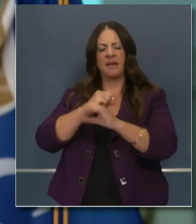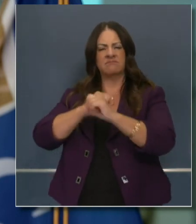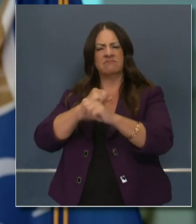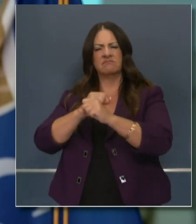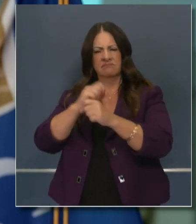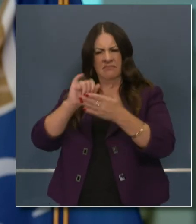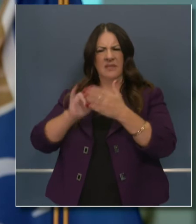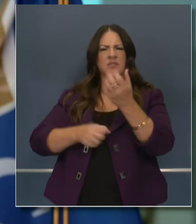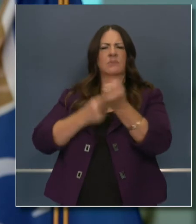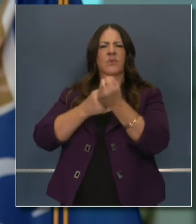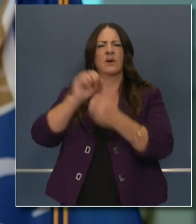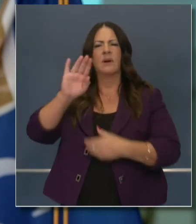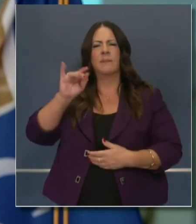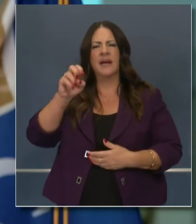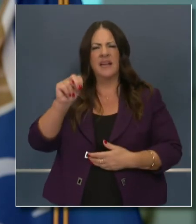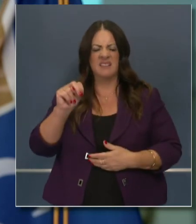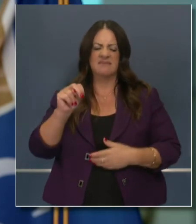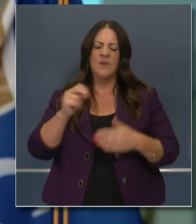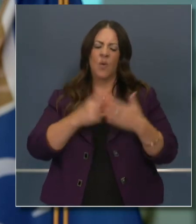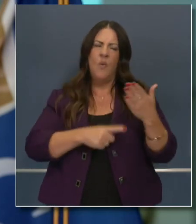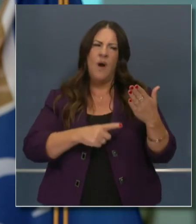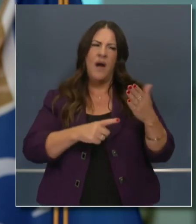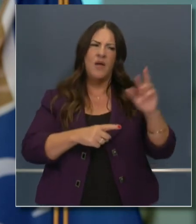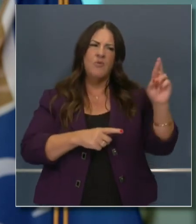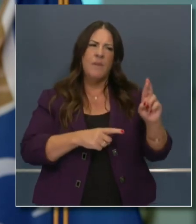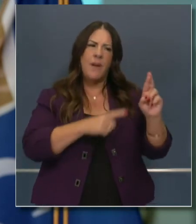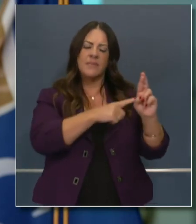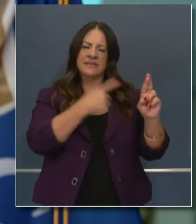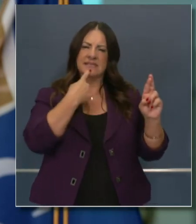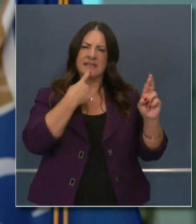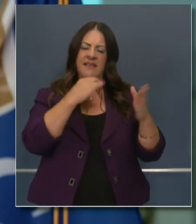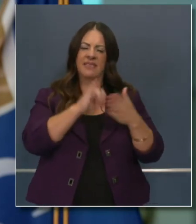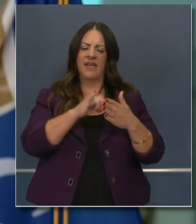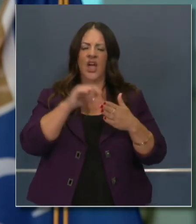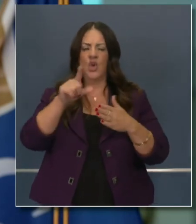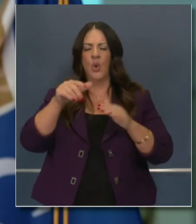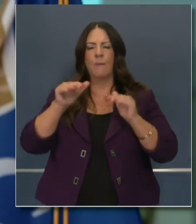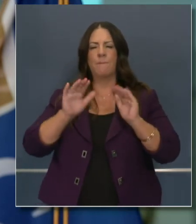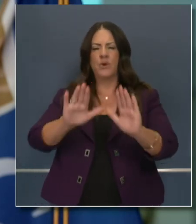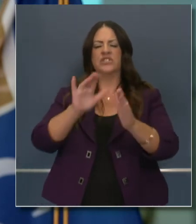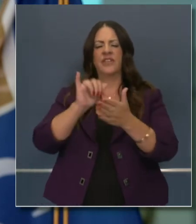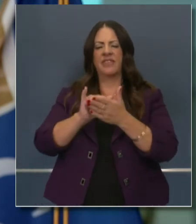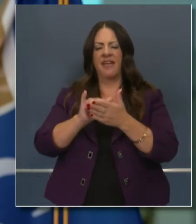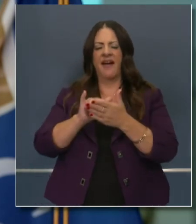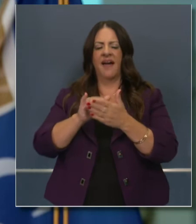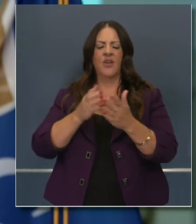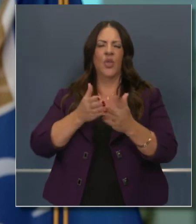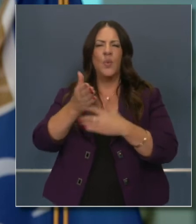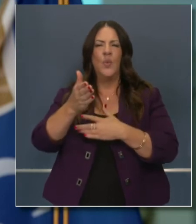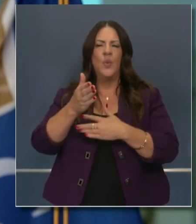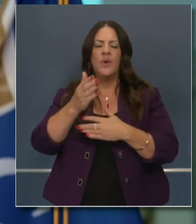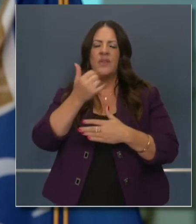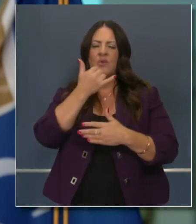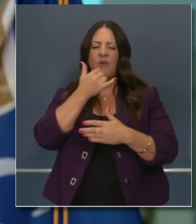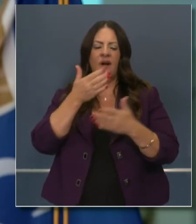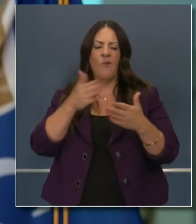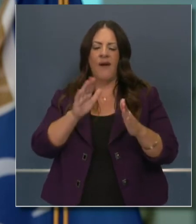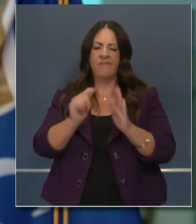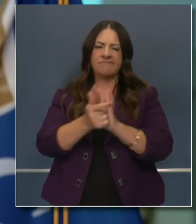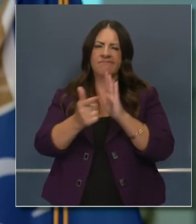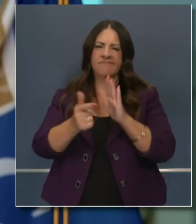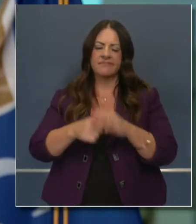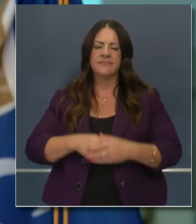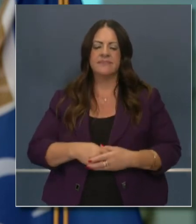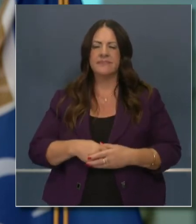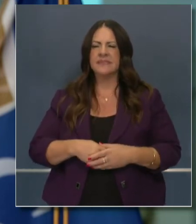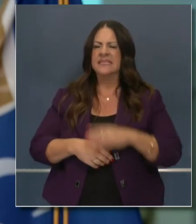questions raised by Republicans that the contract was pushed through illegitimately? Yeah, I just don't know the details, so forgive me, the specific